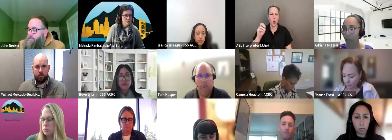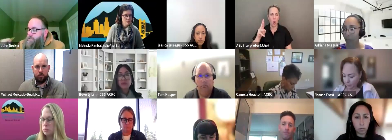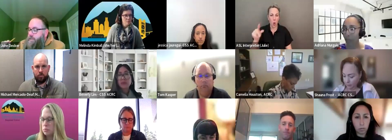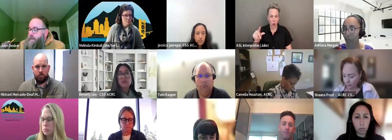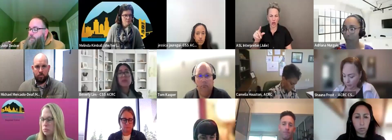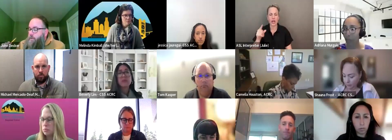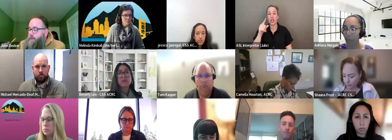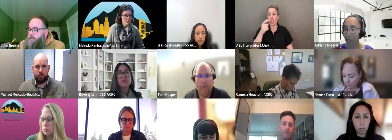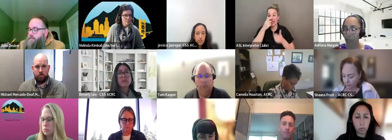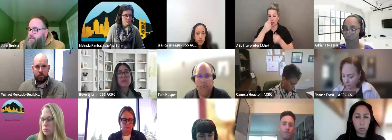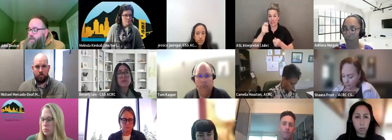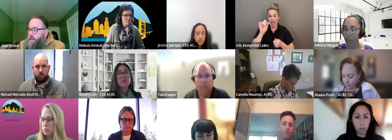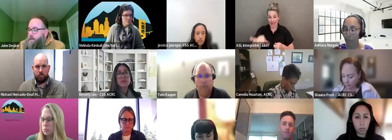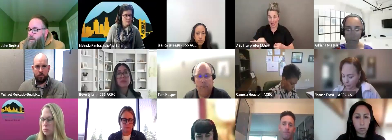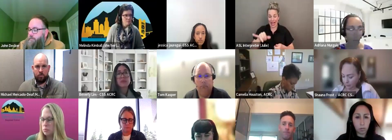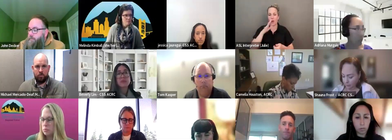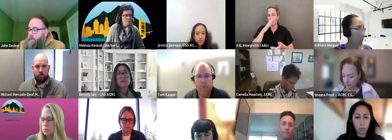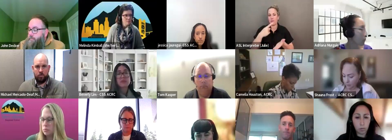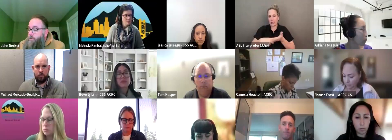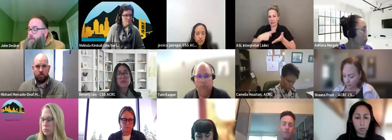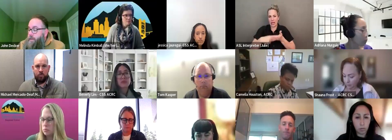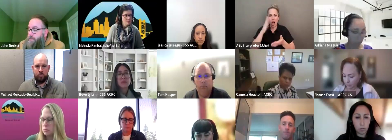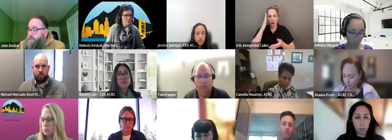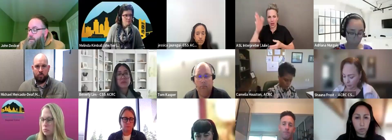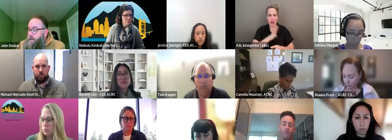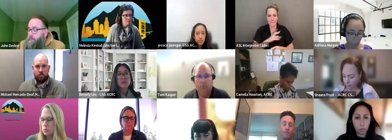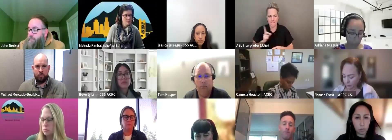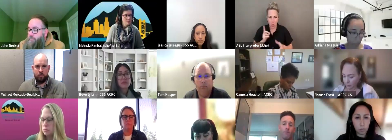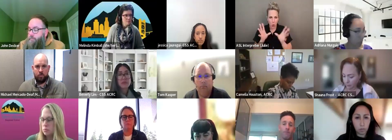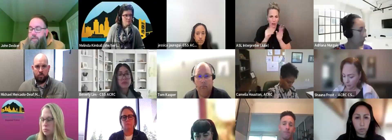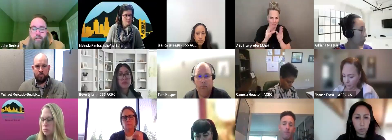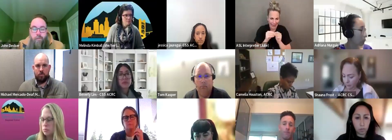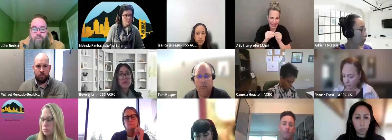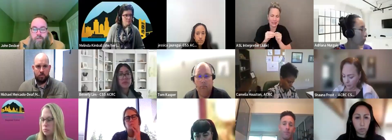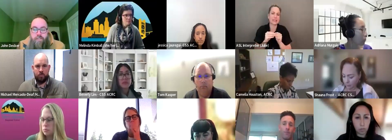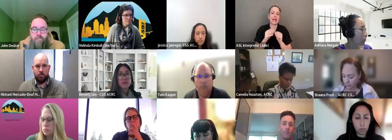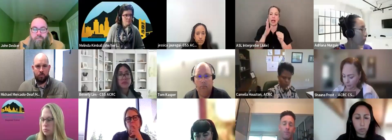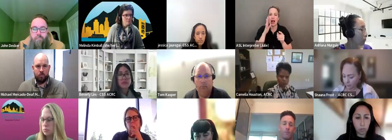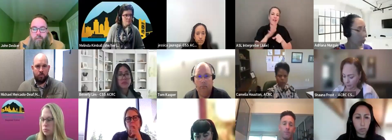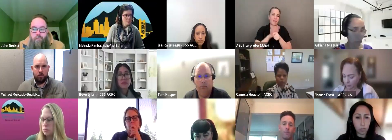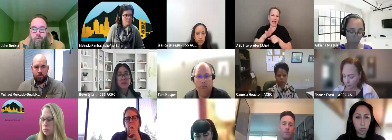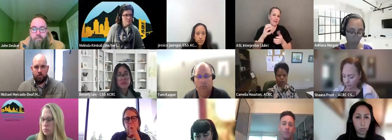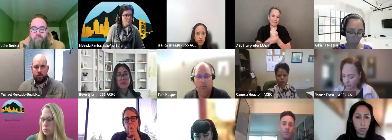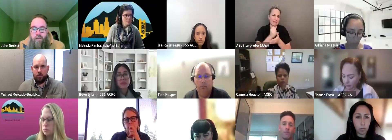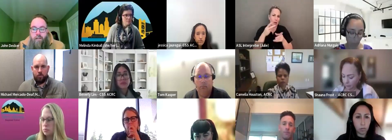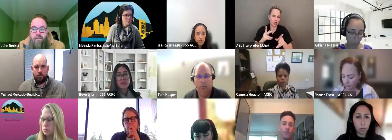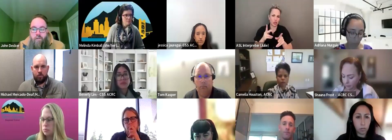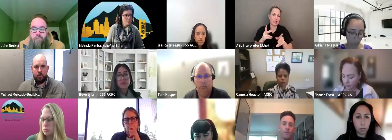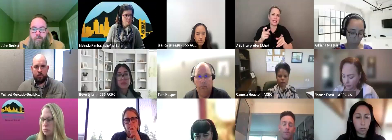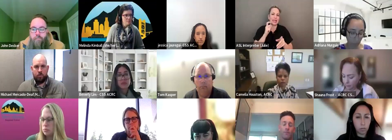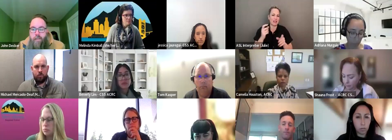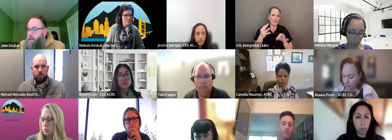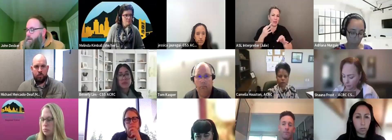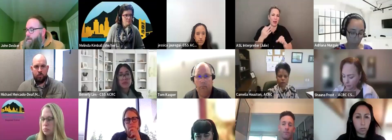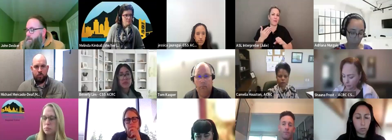you are interested in that, that will be a discussion at our upcoming board meetings, and be plenty of opportunities to give us feedback before we have to finalize